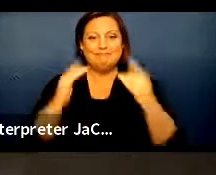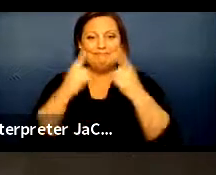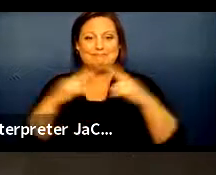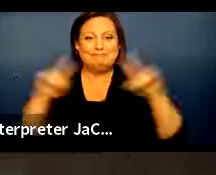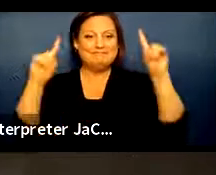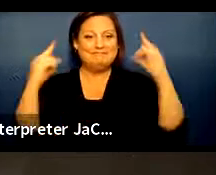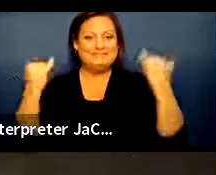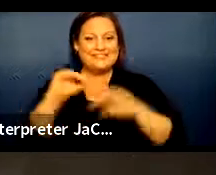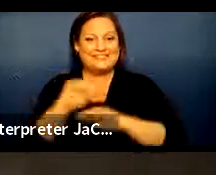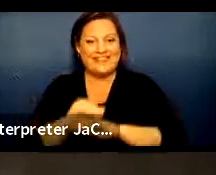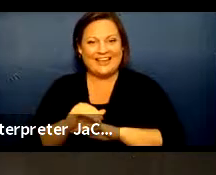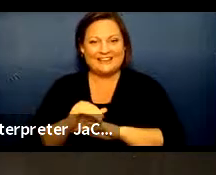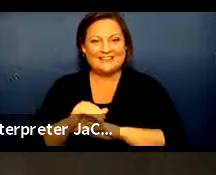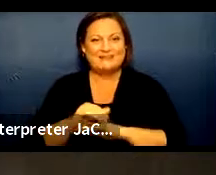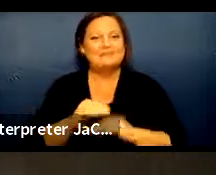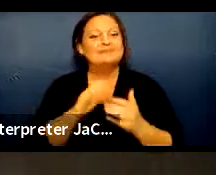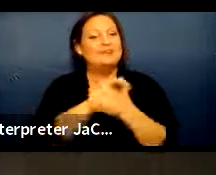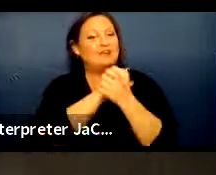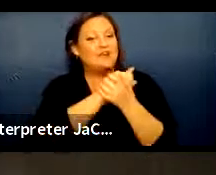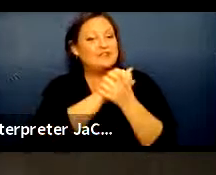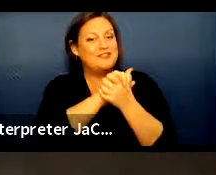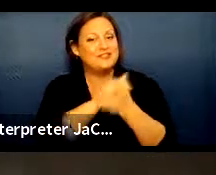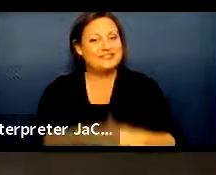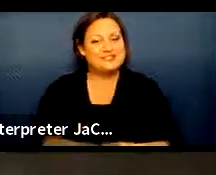tonight. Congratulations.